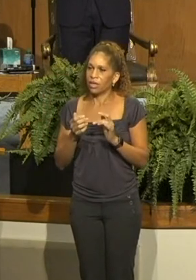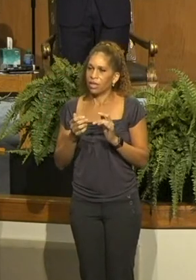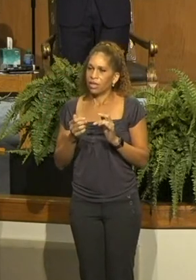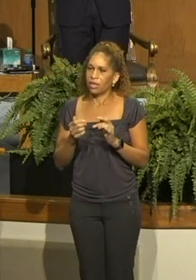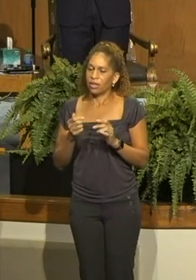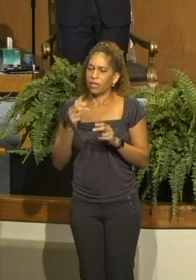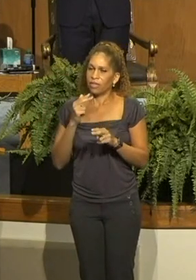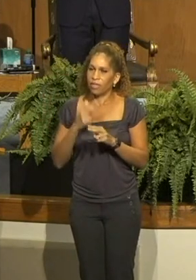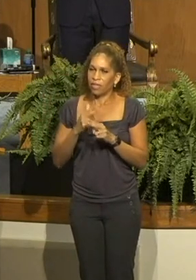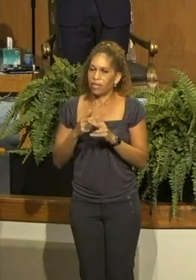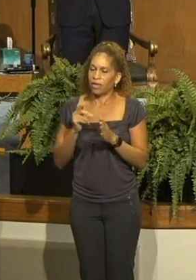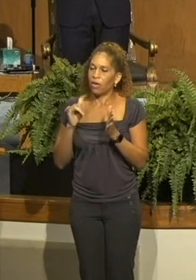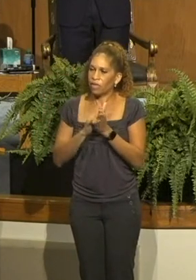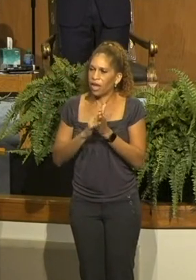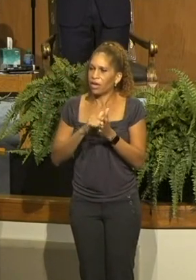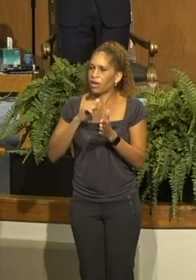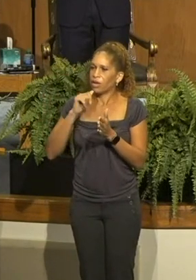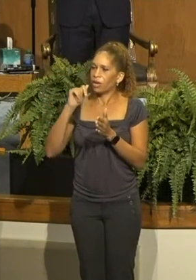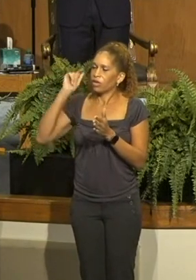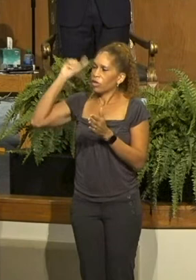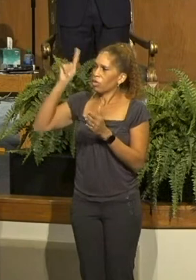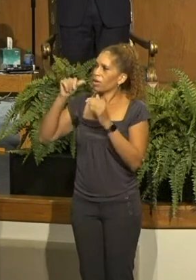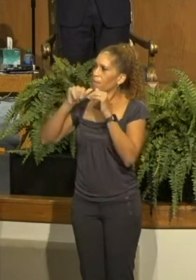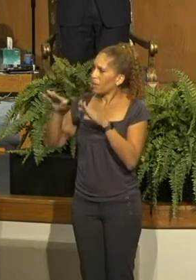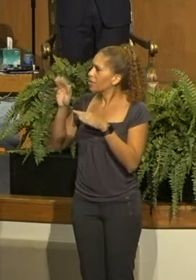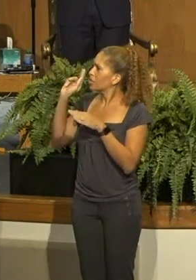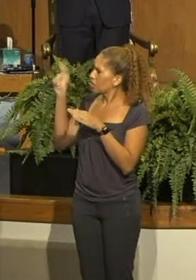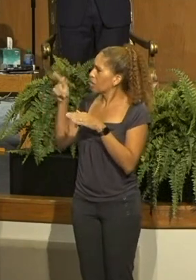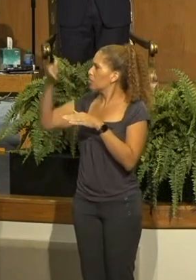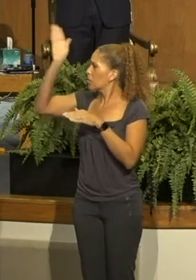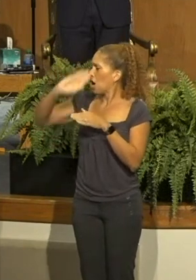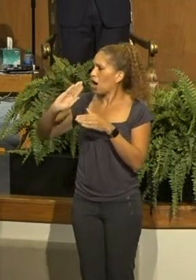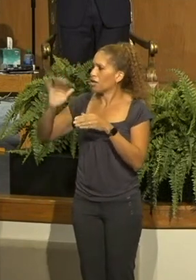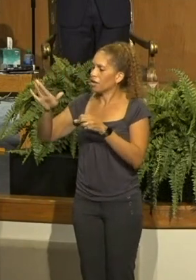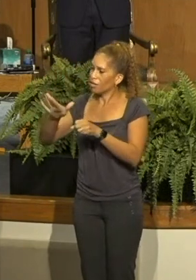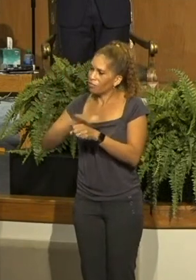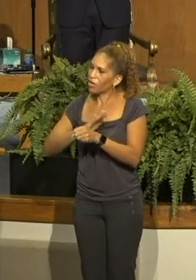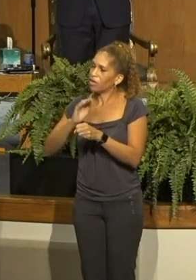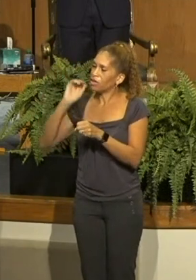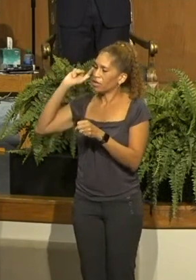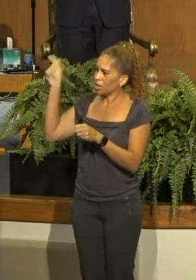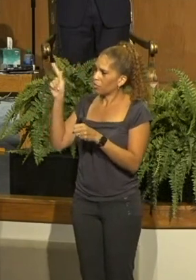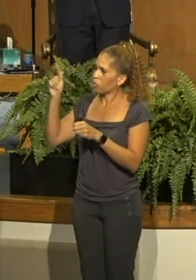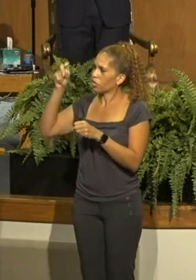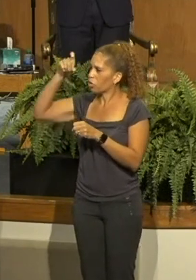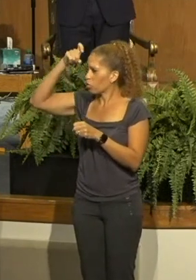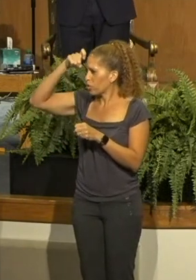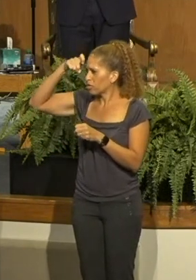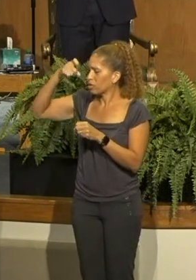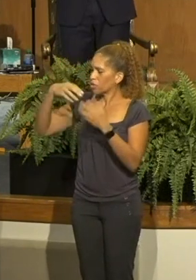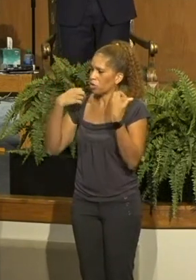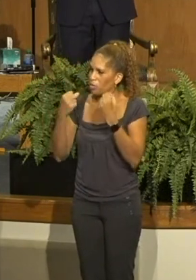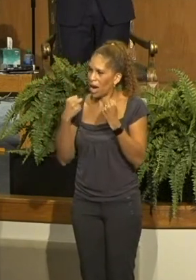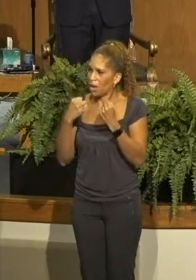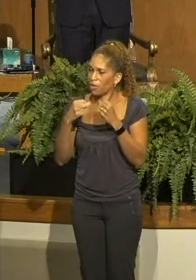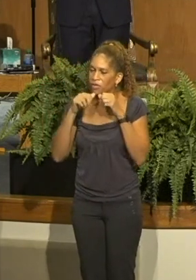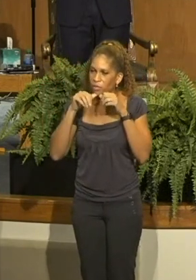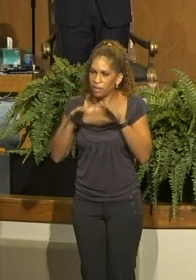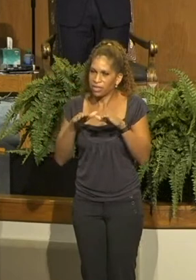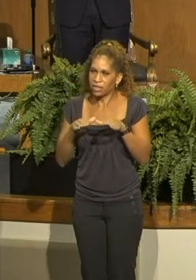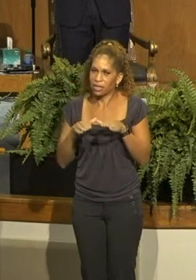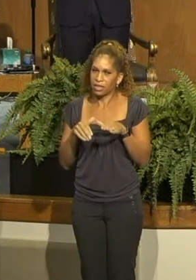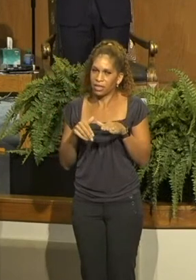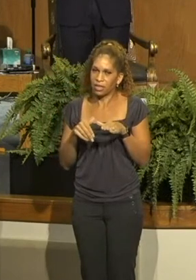will bless him, oh God, that you fulfill him with your wisdom, your power, and your anointing. And at the same